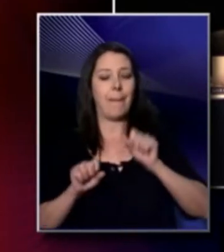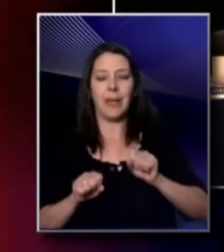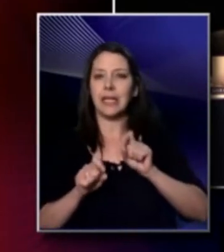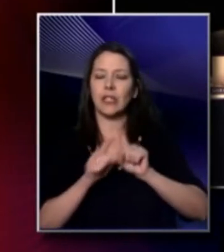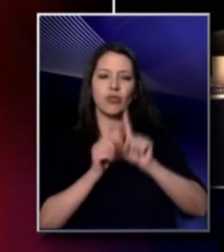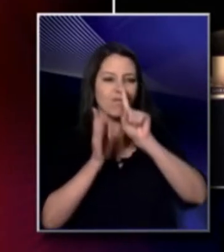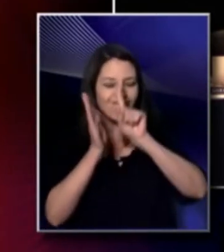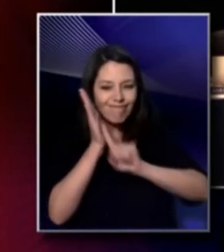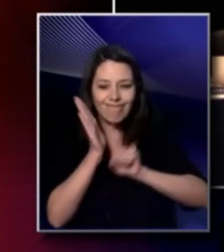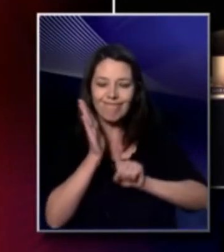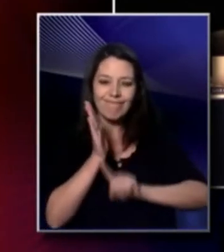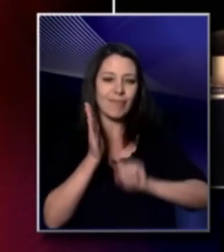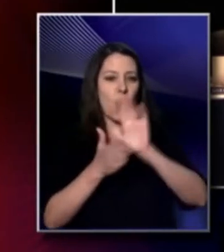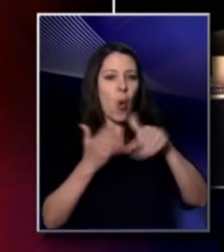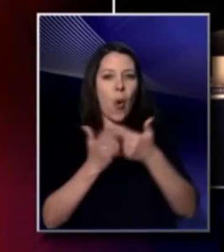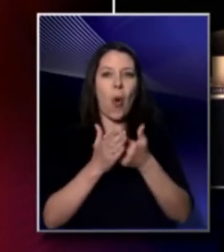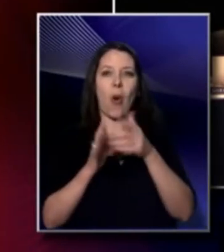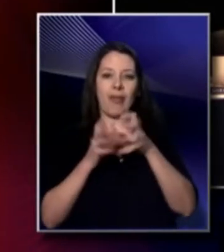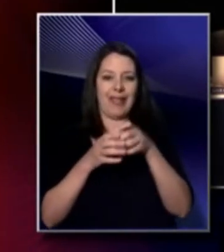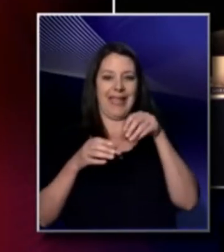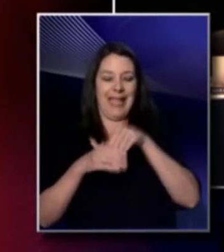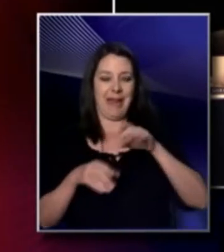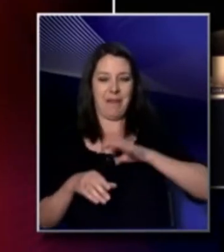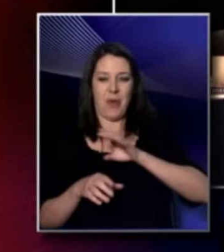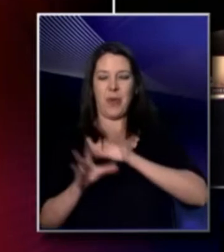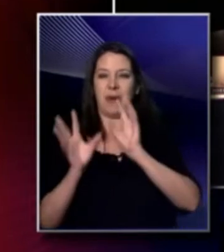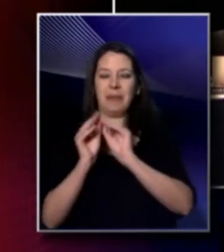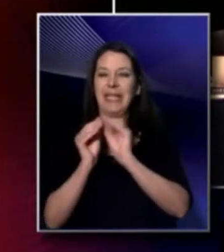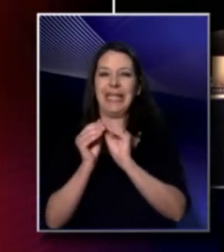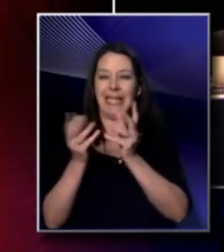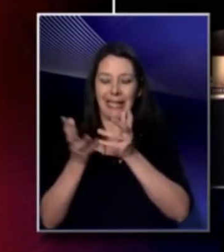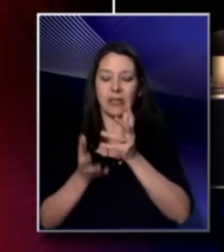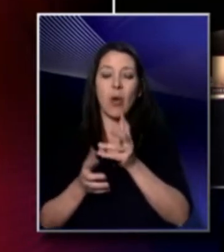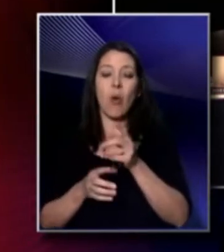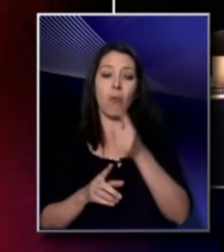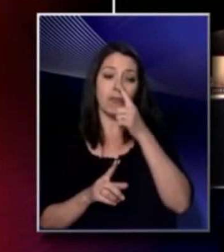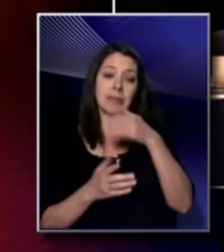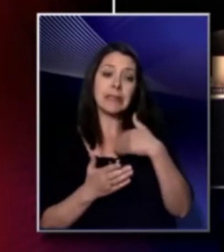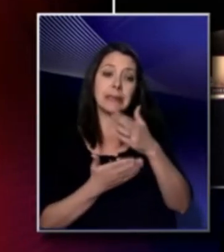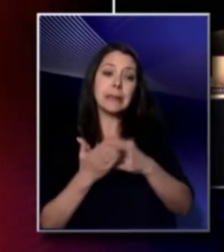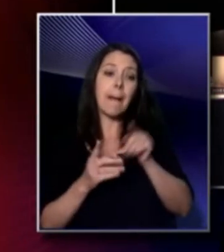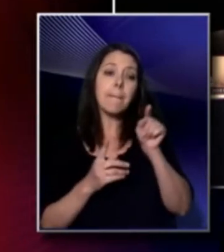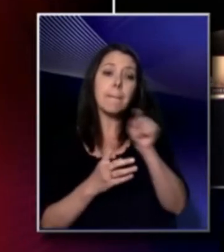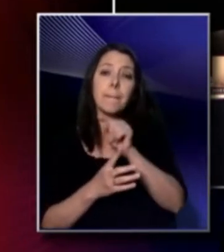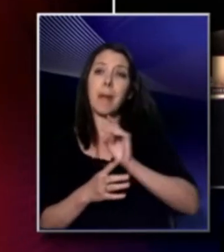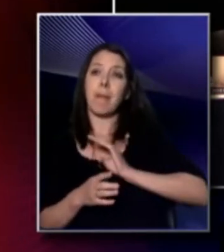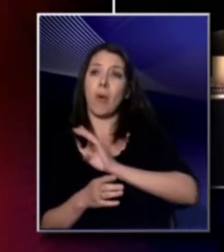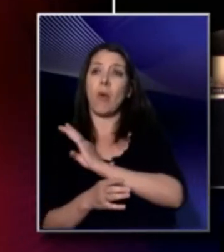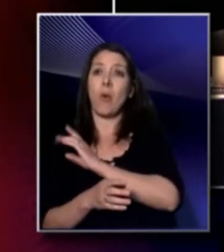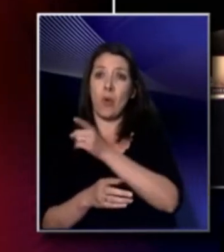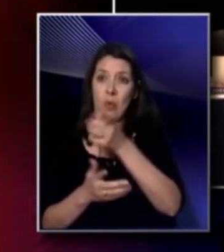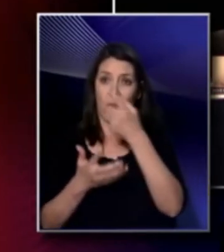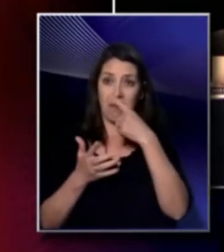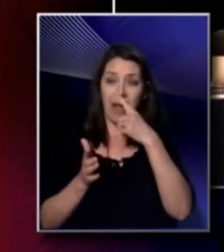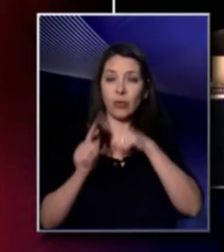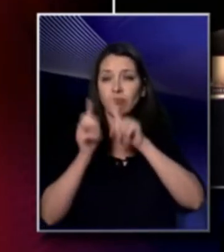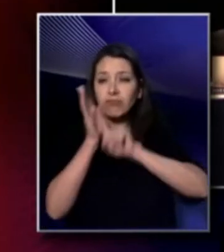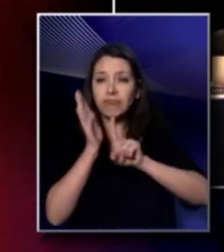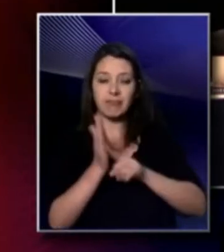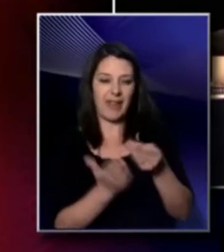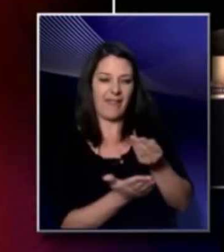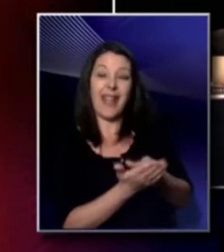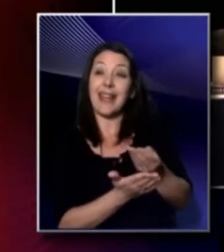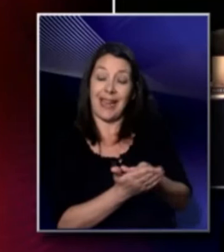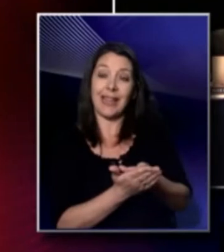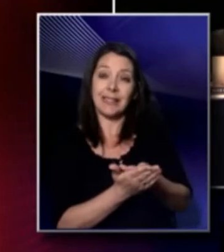issues within the context of a board meeting, but I think it would be good to have some board members who would want to explore those issues.